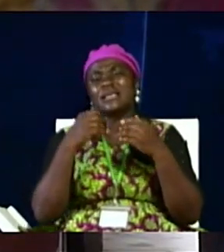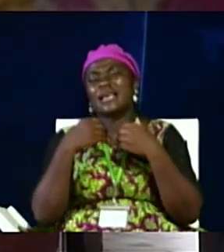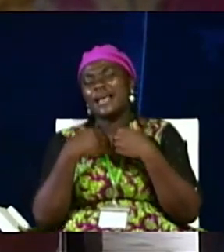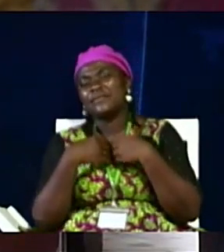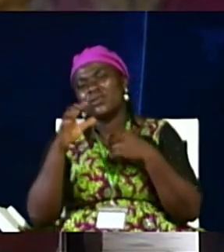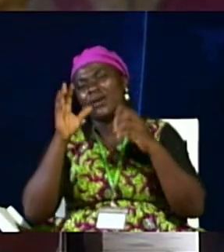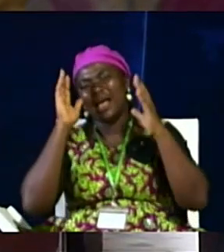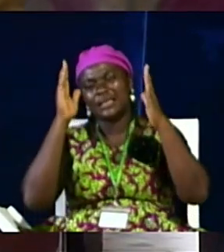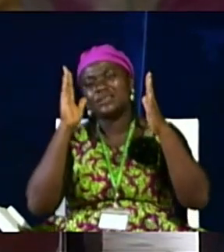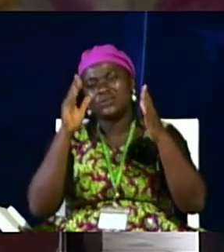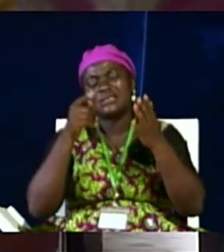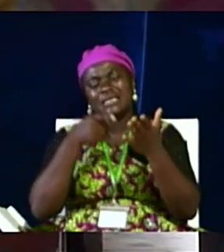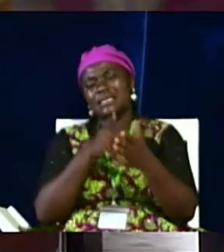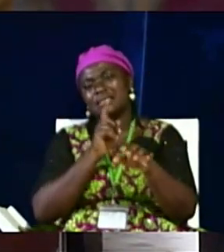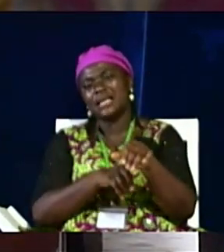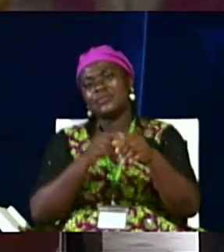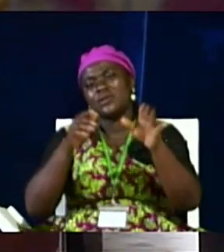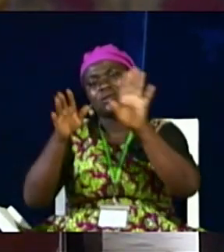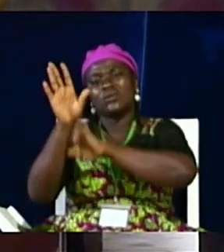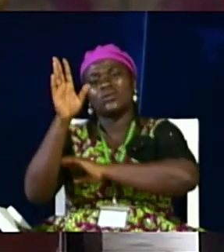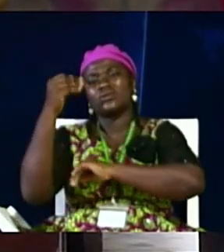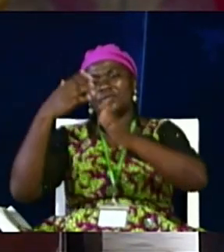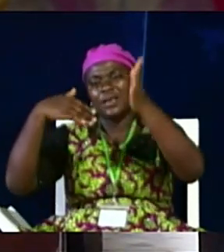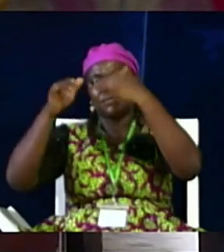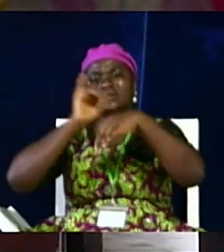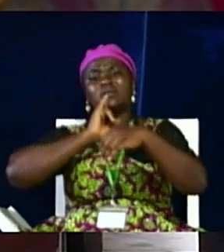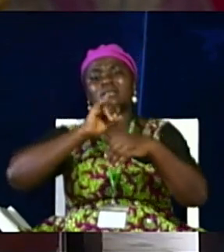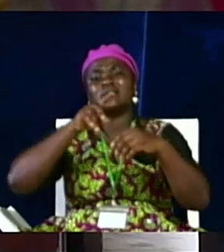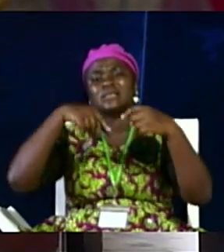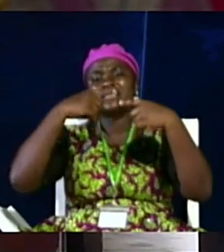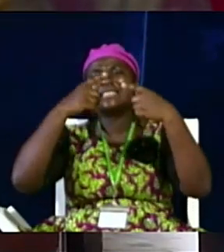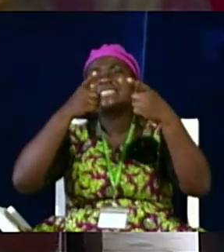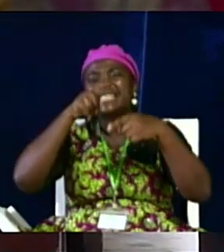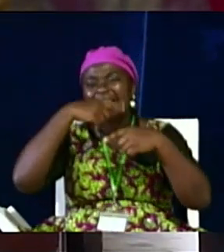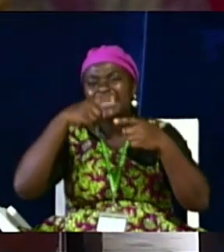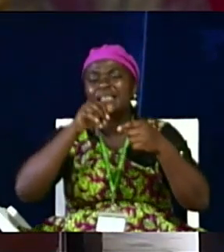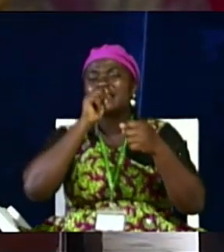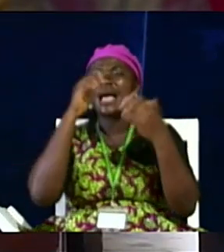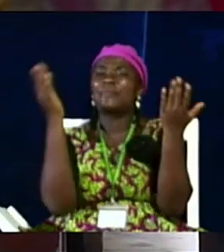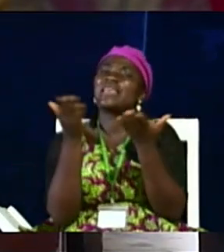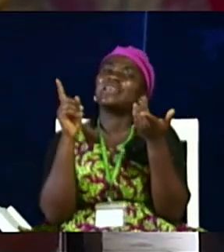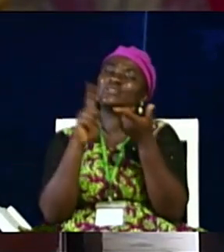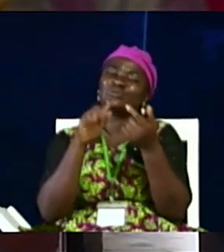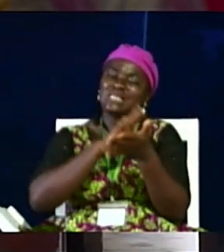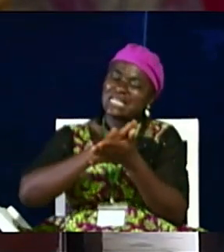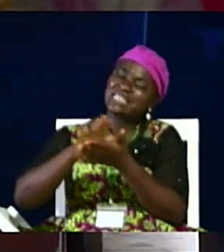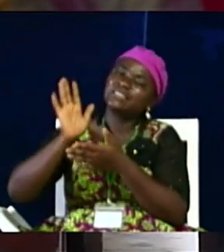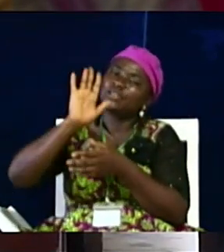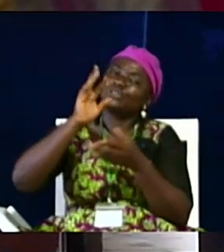time. God of heaven is saying, I'm here to erase your reproach.